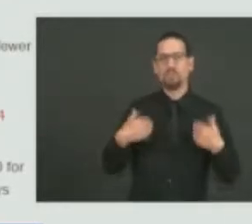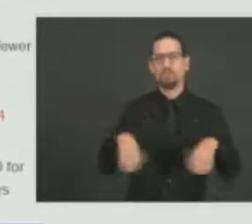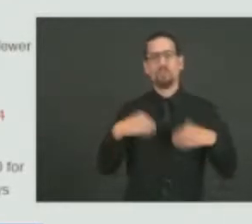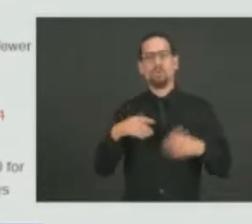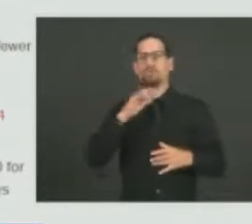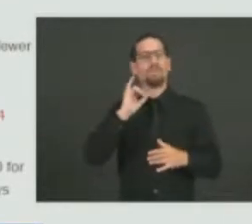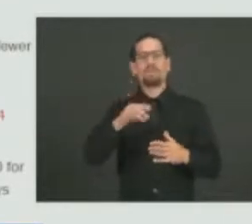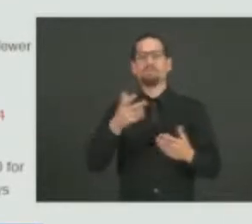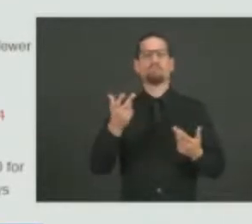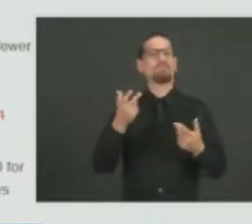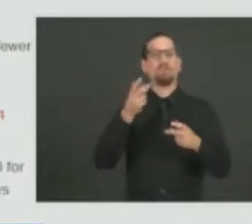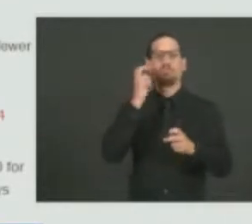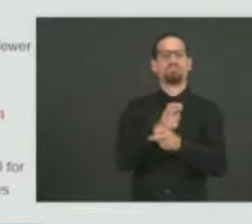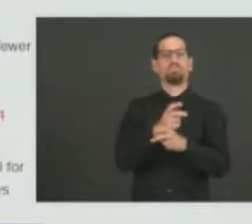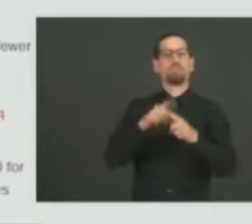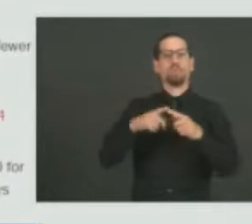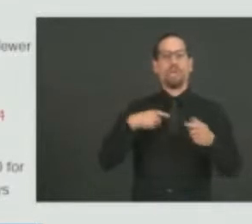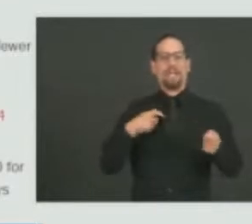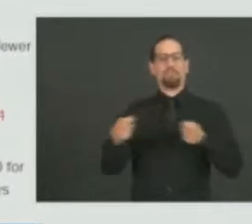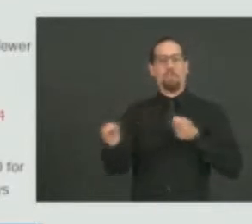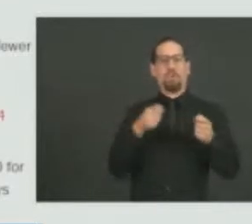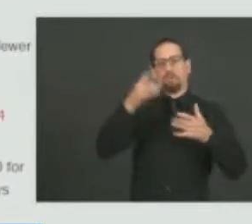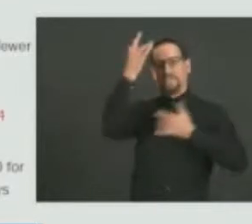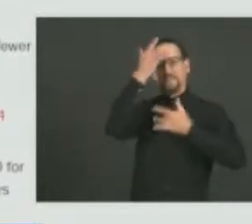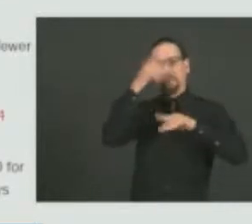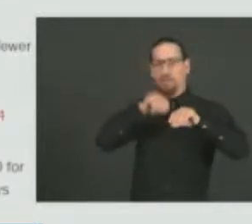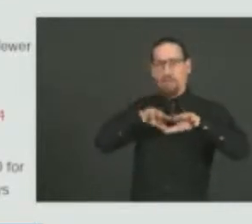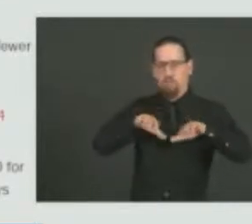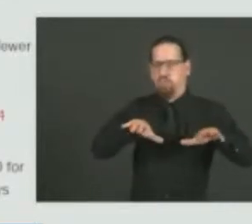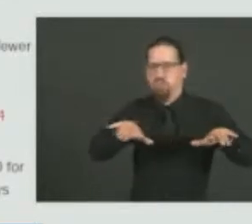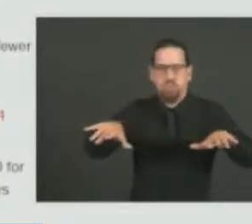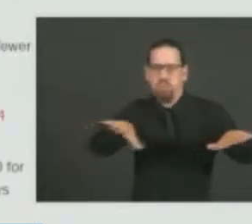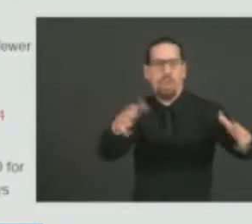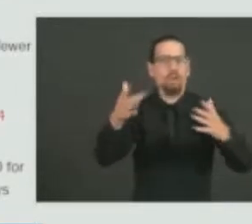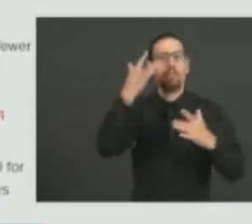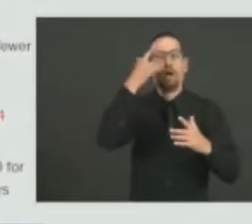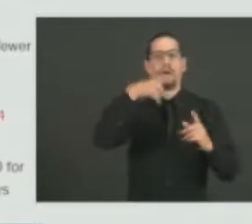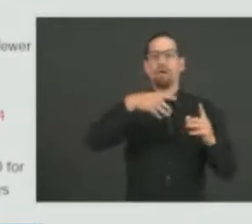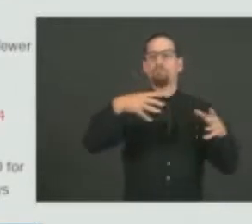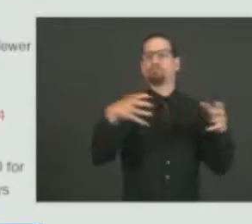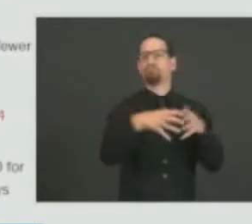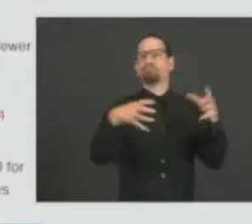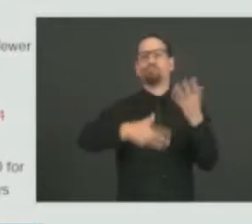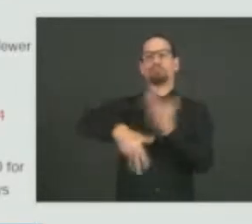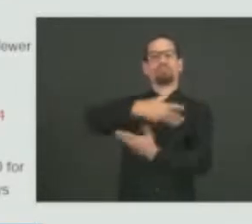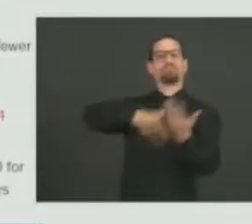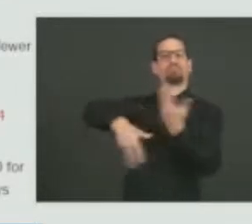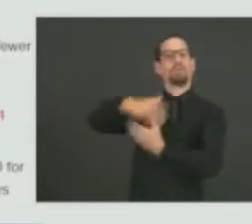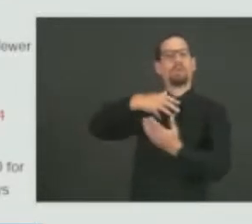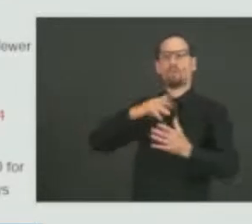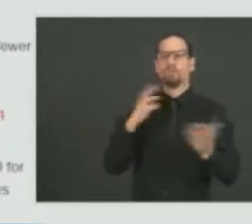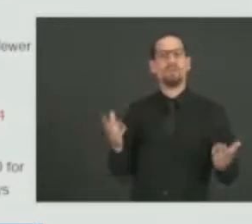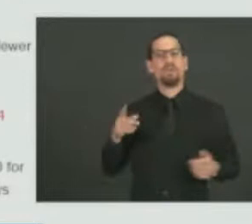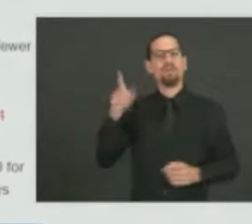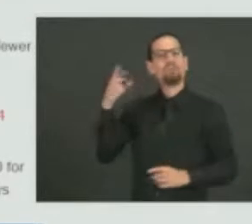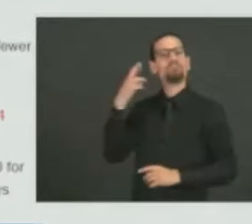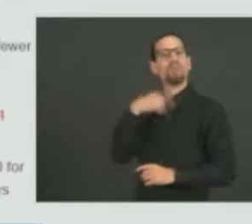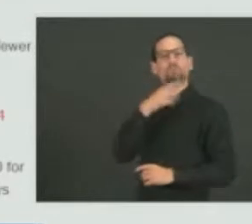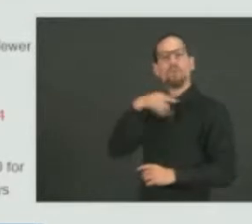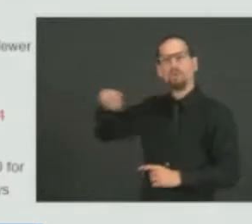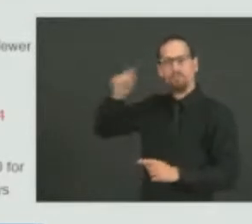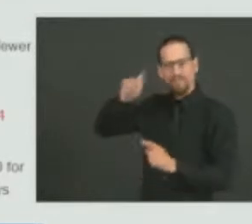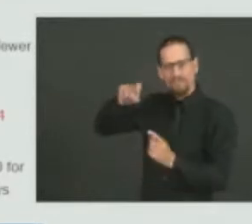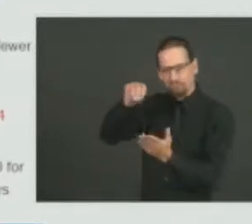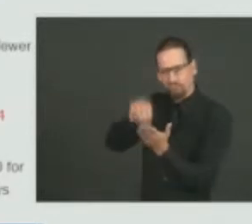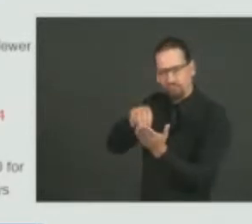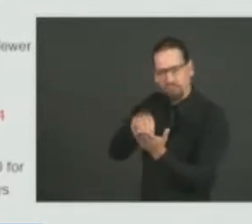aren't controlled, contained events. You know, in restaurants, by and large, restaurants are doing a good job. They take your name, they take your phone